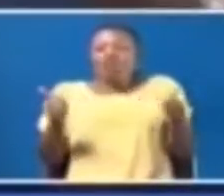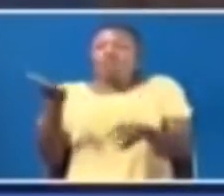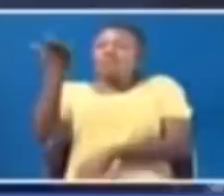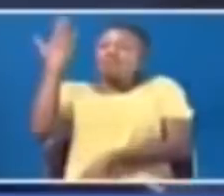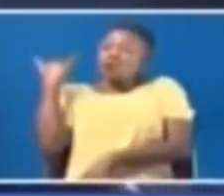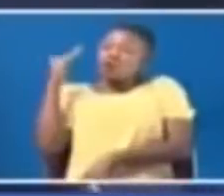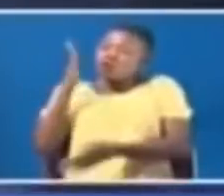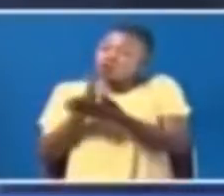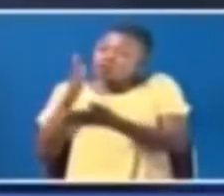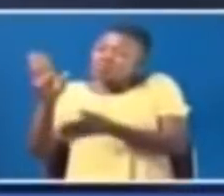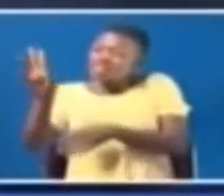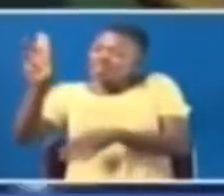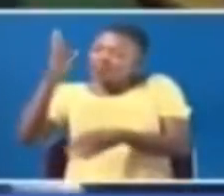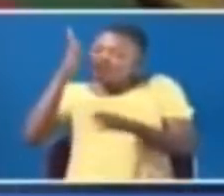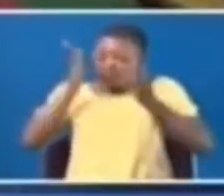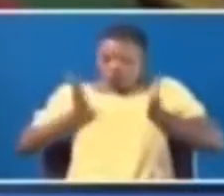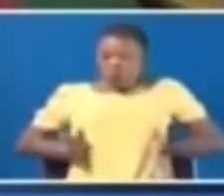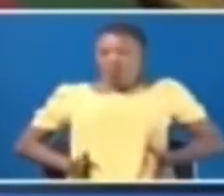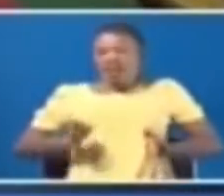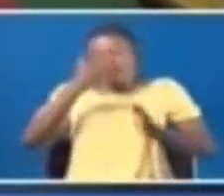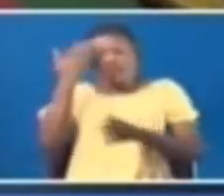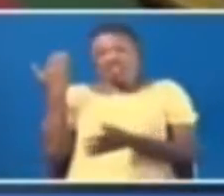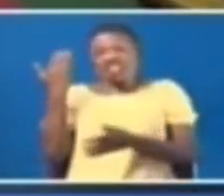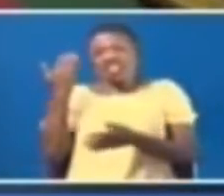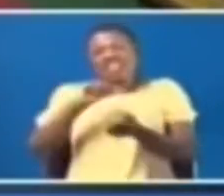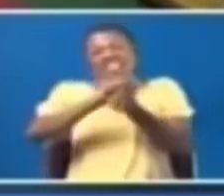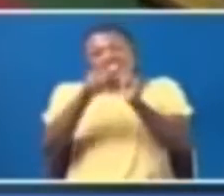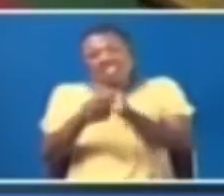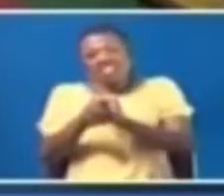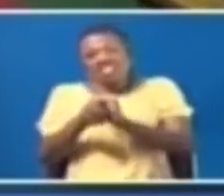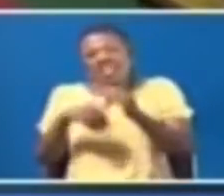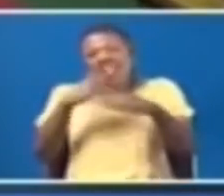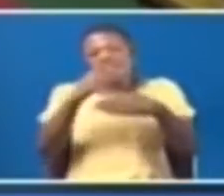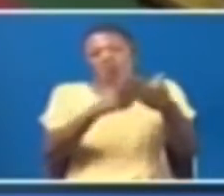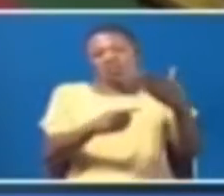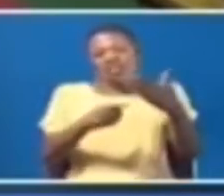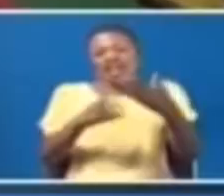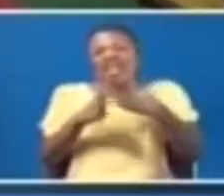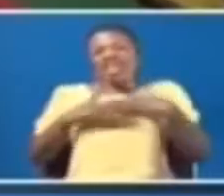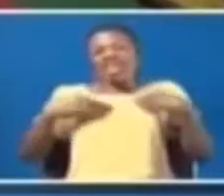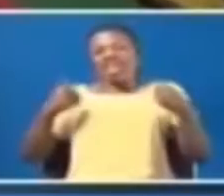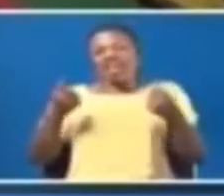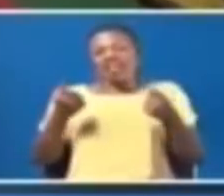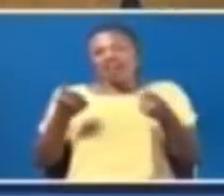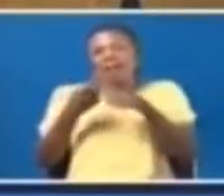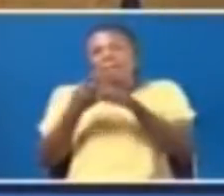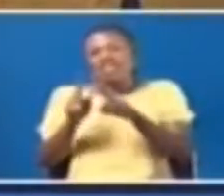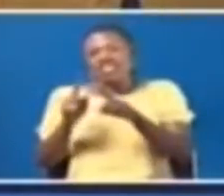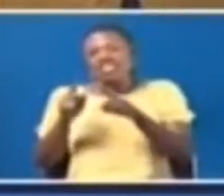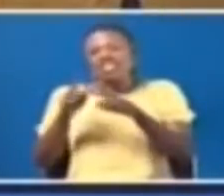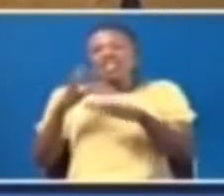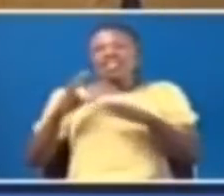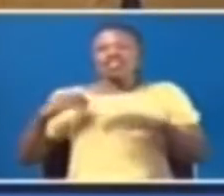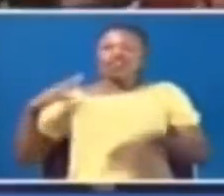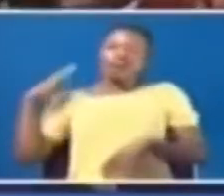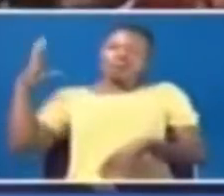he's a human being, he has forgotten. Marekebisho yanayofuata yanahusu kamati ya afya, lakini mwenyekiti na naibu